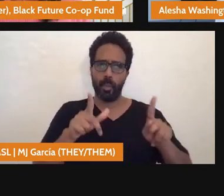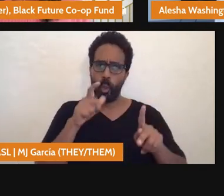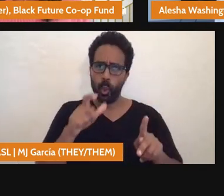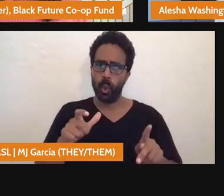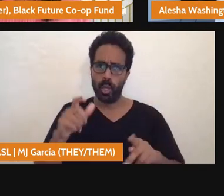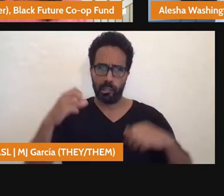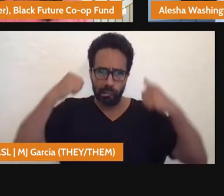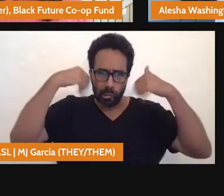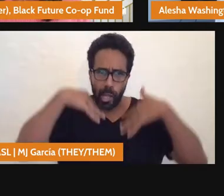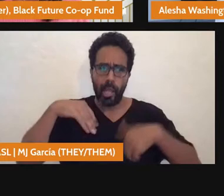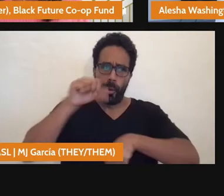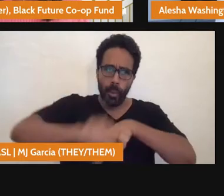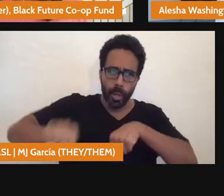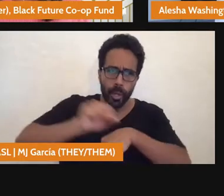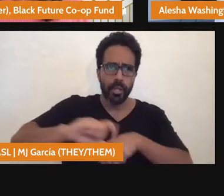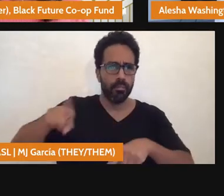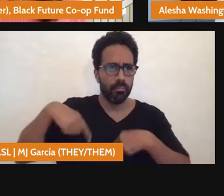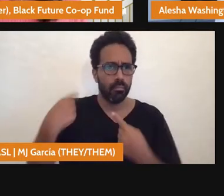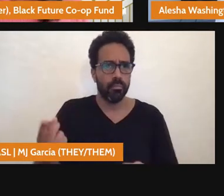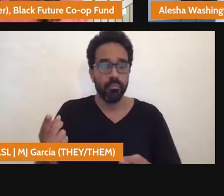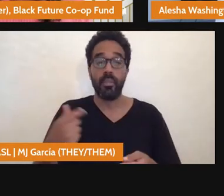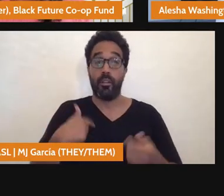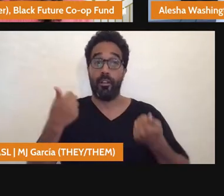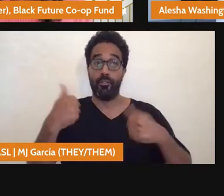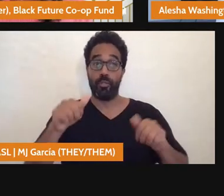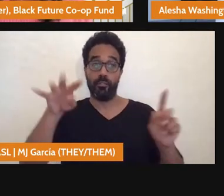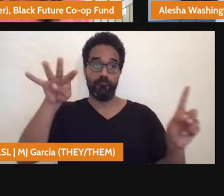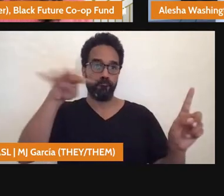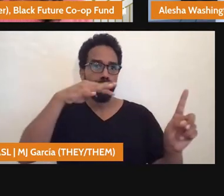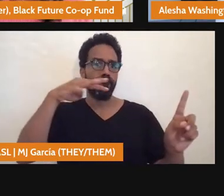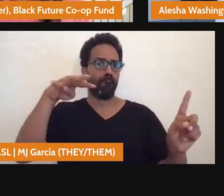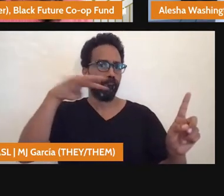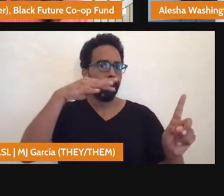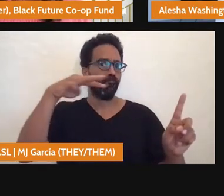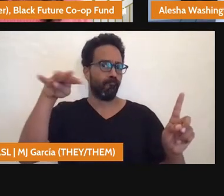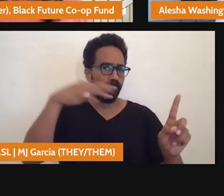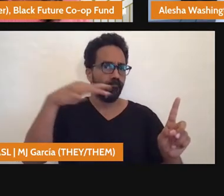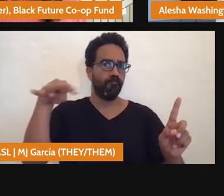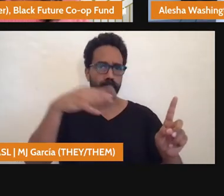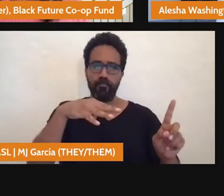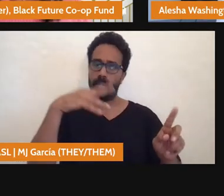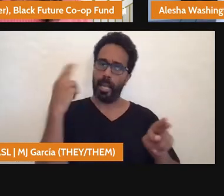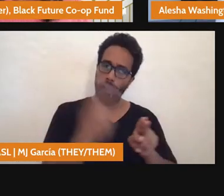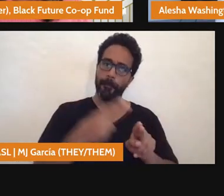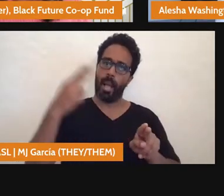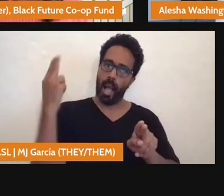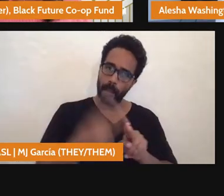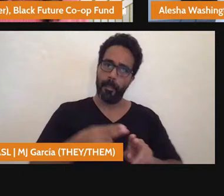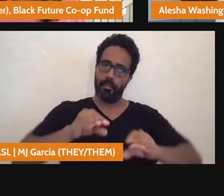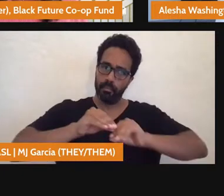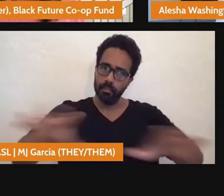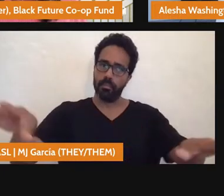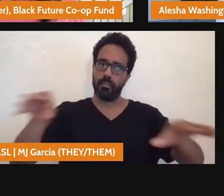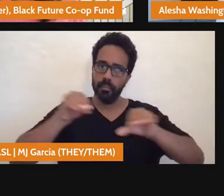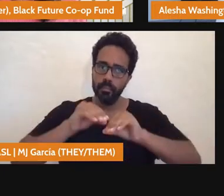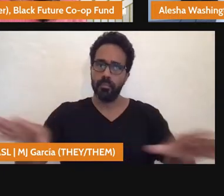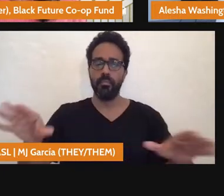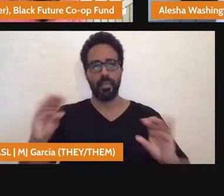And so we're making sure that through a digital campaign, we are recognizing their legacy, that we're educating our